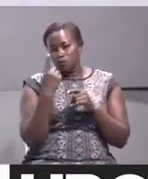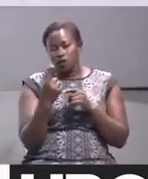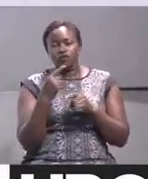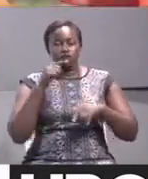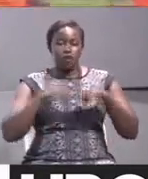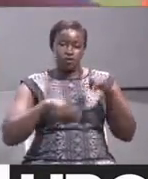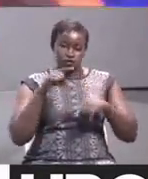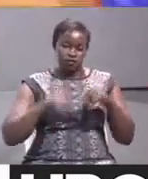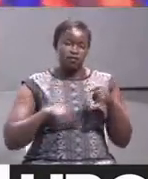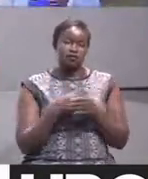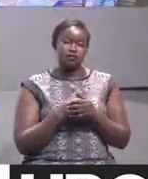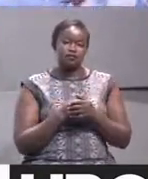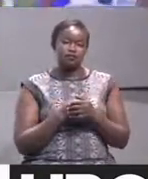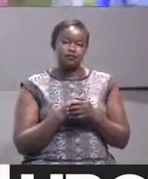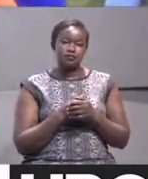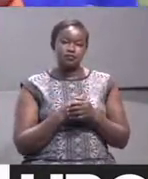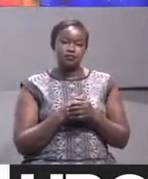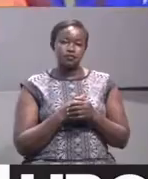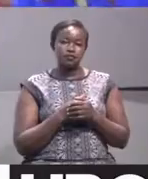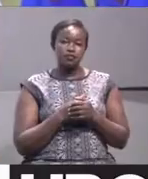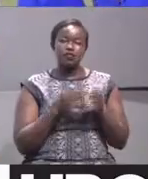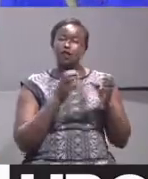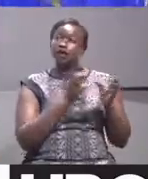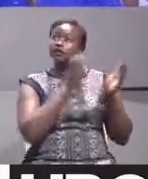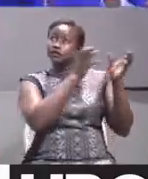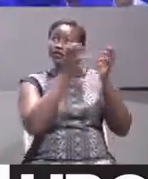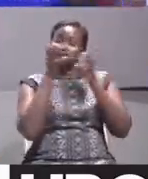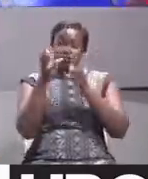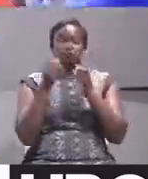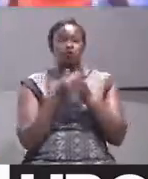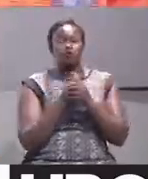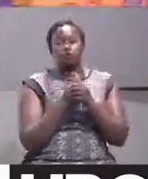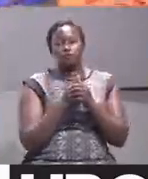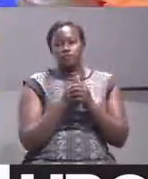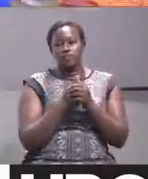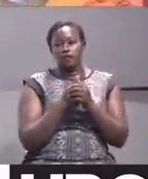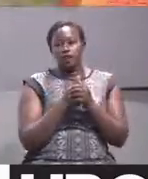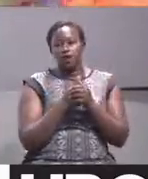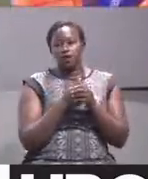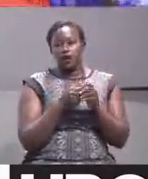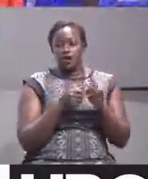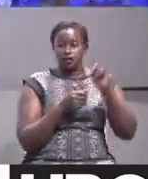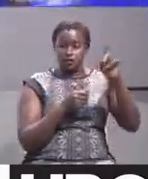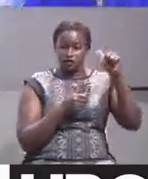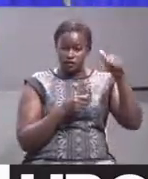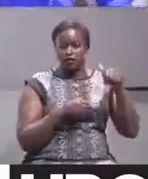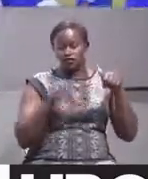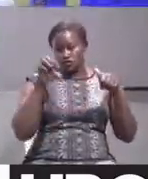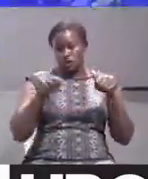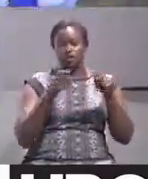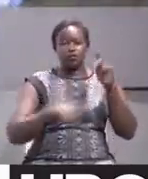participated. In netball, Saba Dumatete defeated Musale Rebitakuli 17-9.